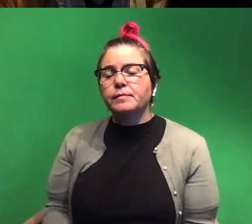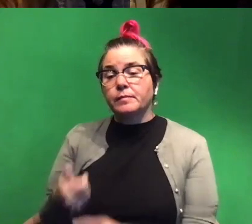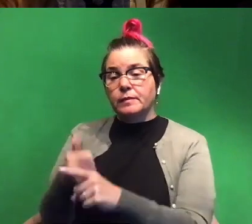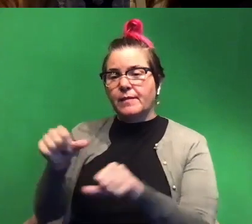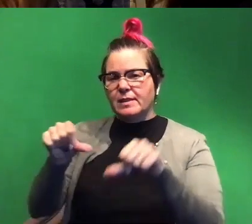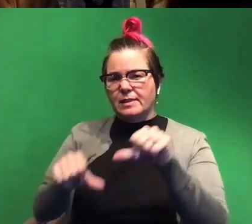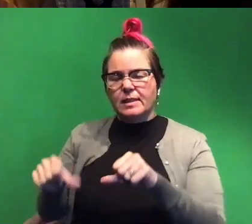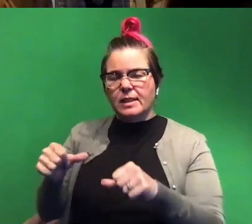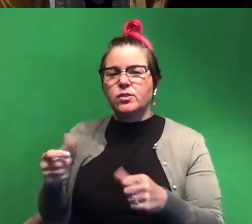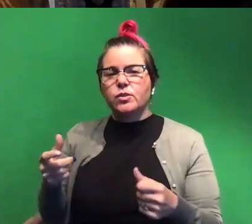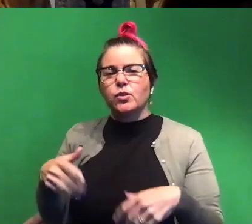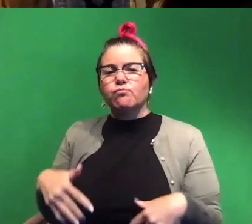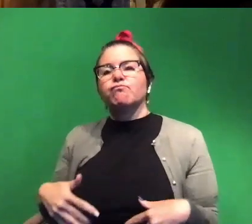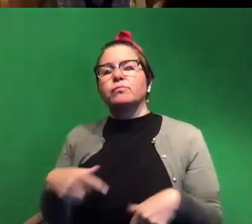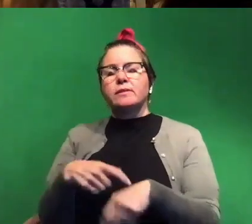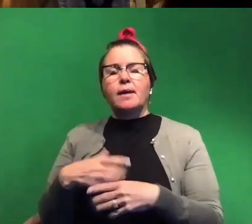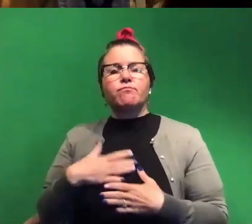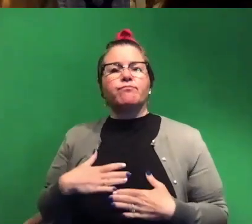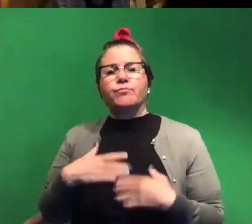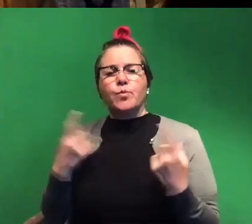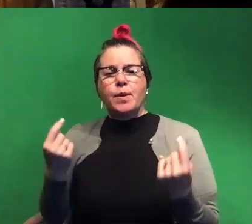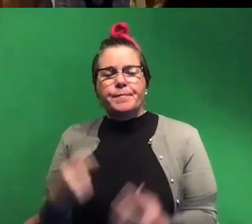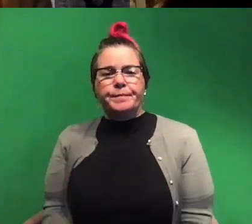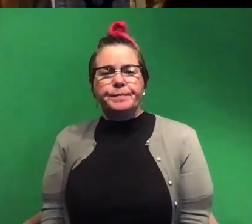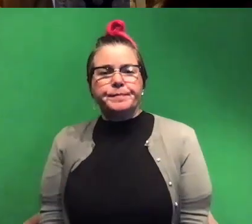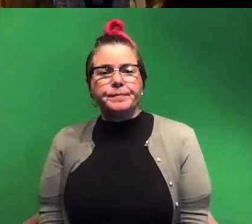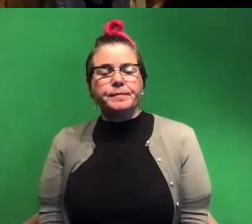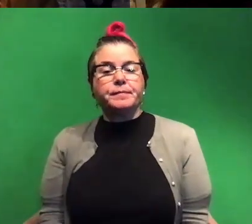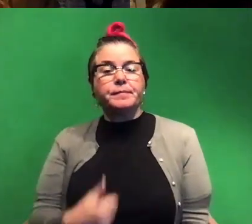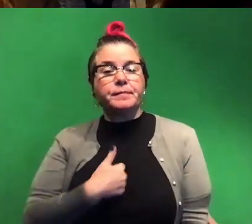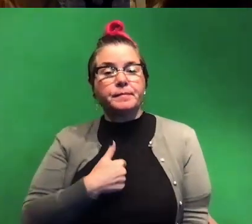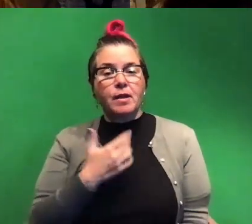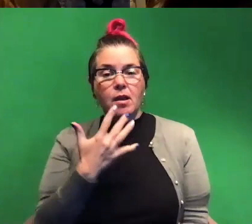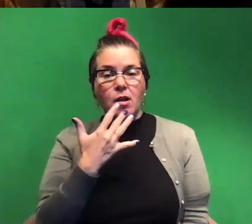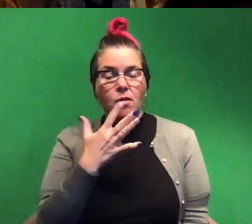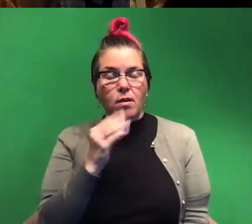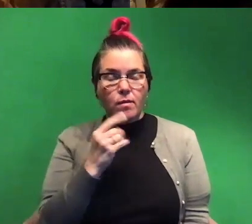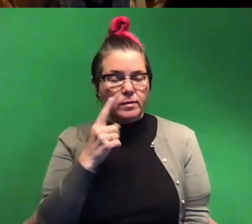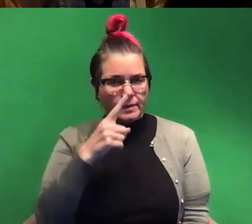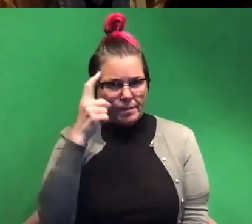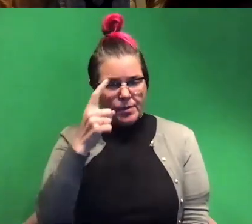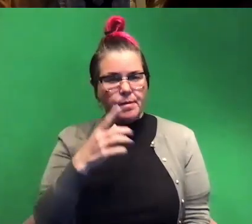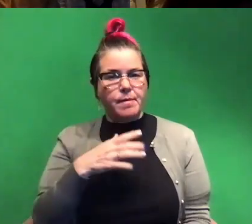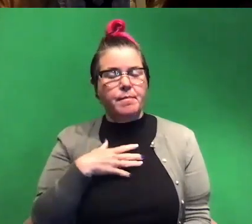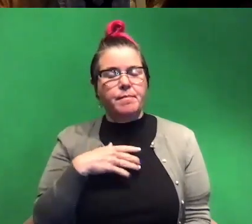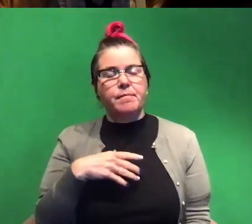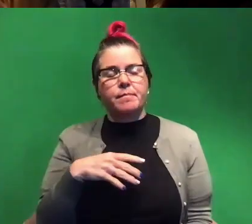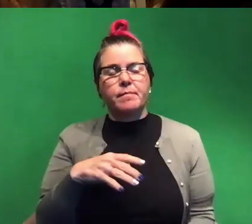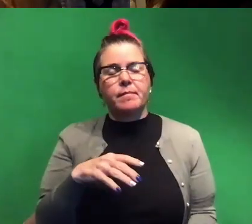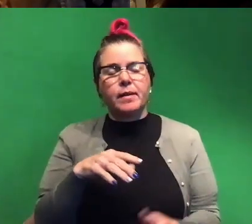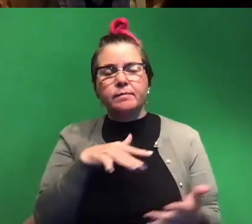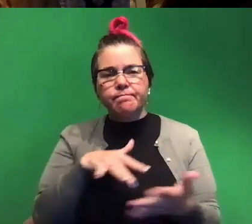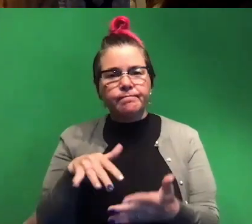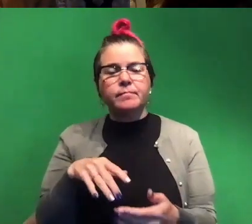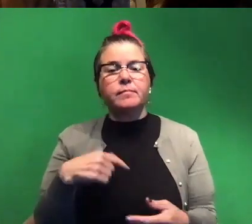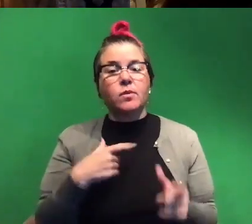spare time? Yeah. So I'm in Colorado for the summer for my fellowship, and so I've been running